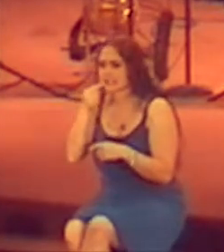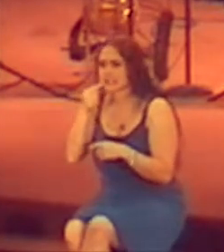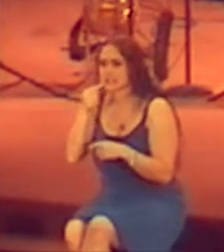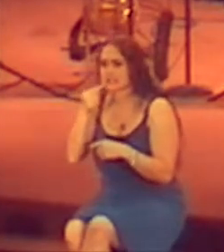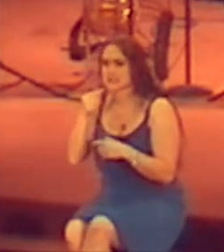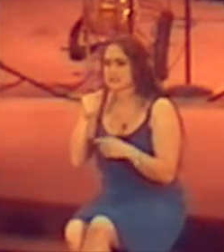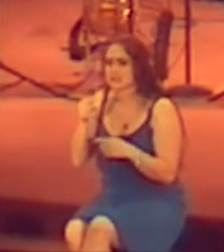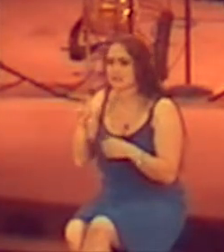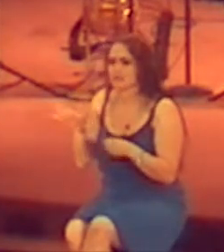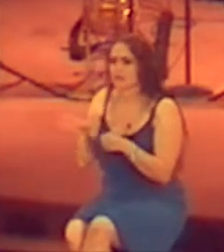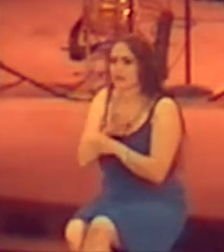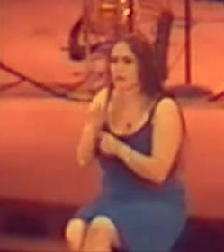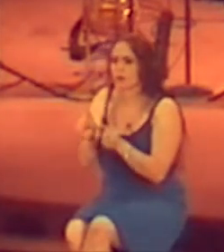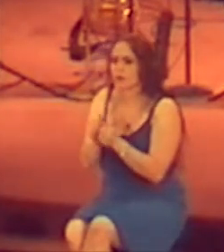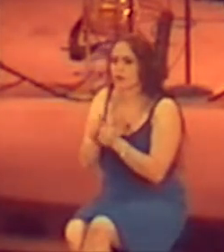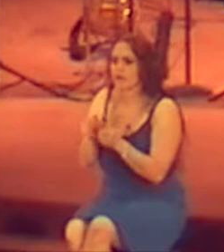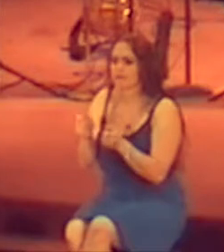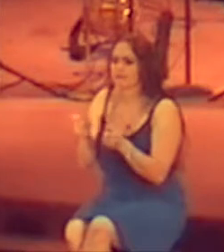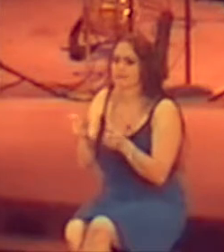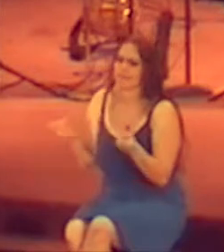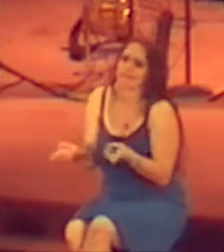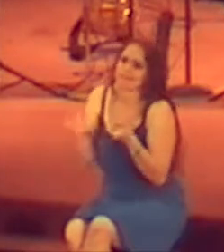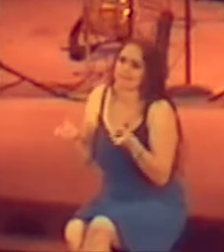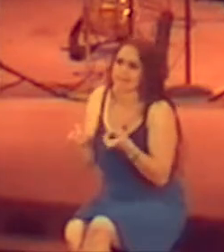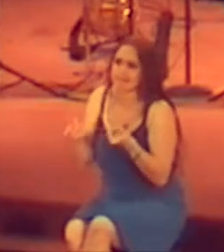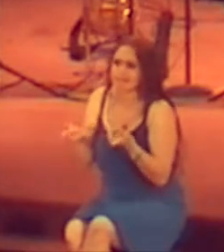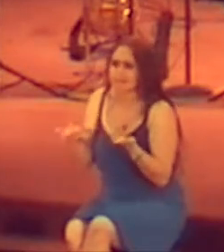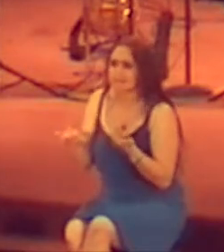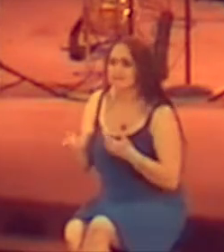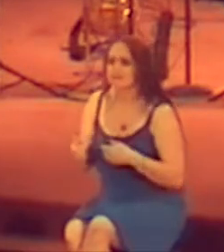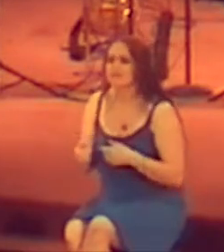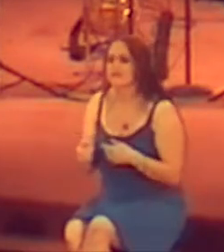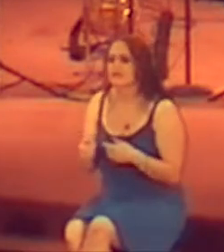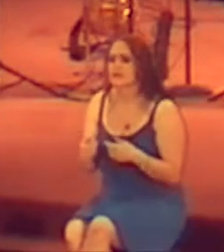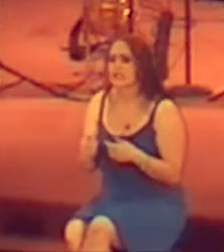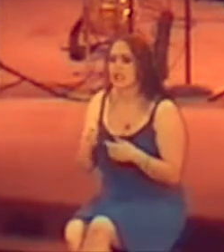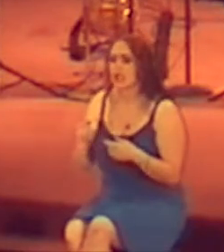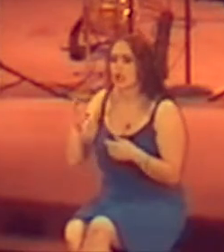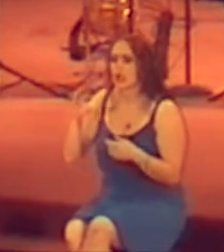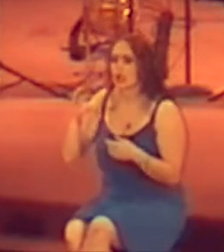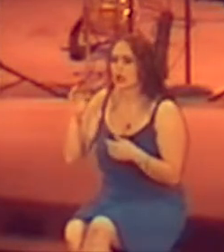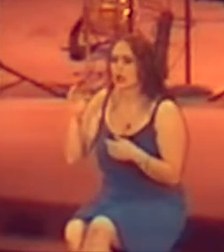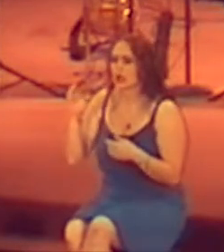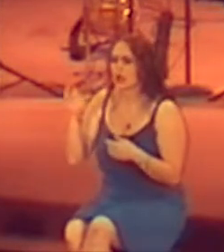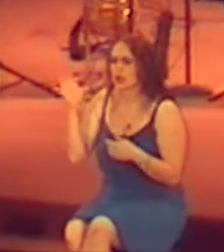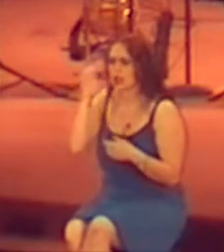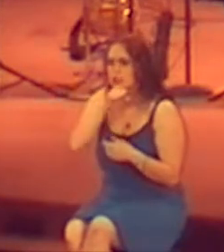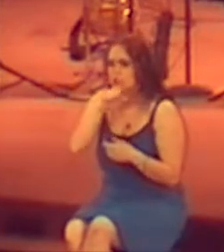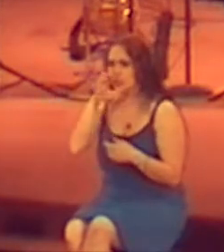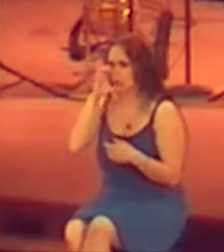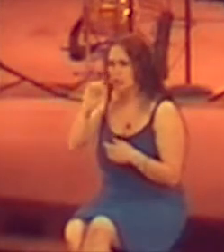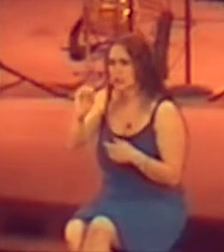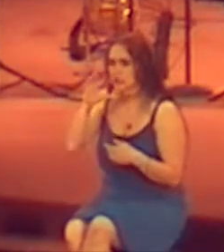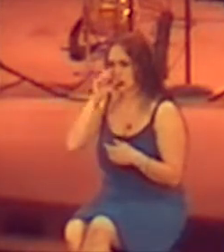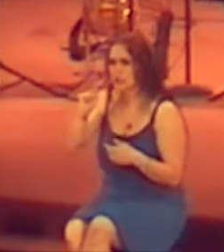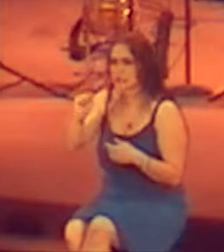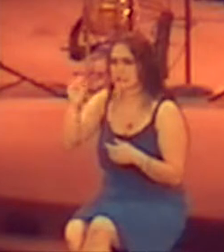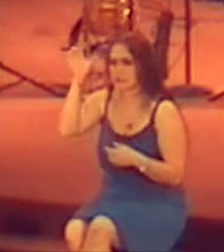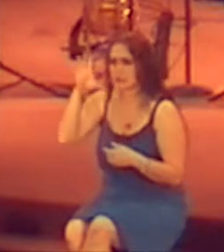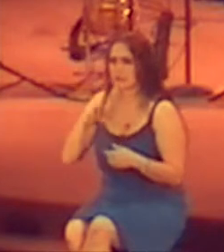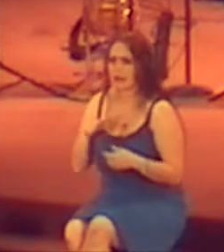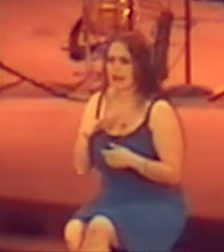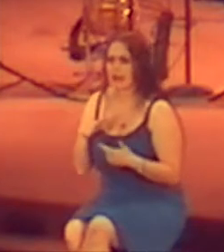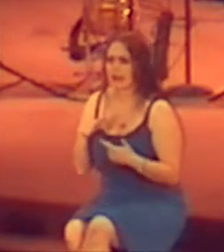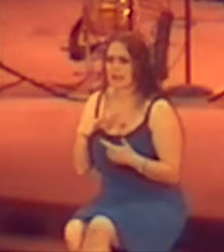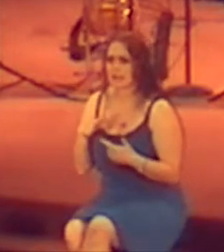it we bless our Lord and Father with it, and we curse men who have been made in the likeness of God. From the same mouth, both blessing and cursing, my brethren,